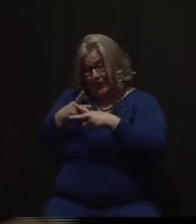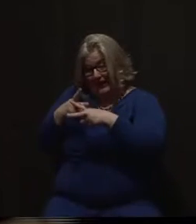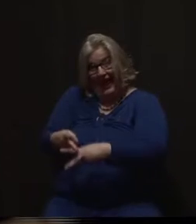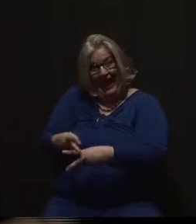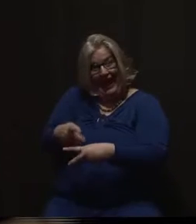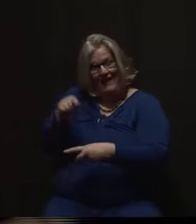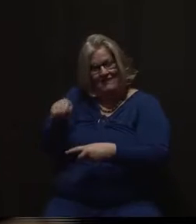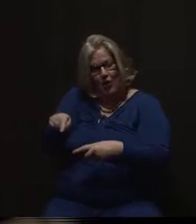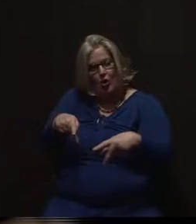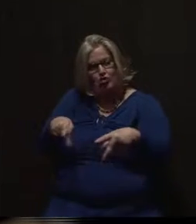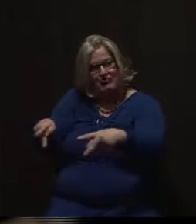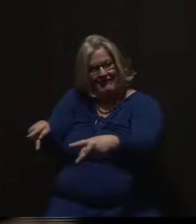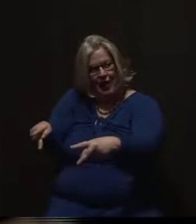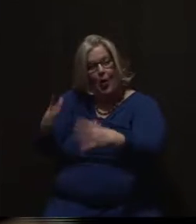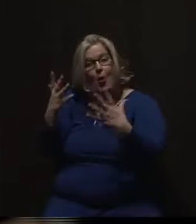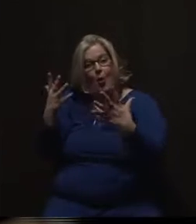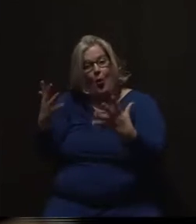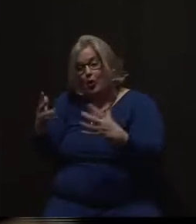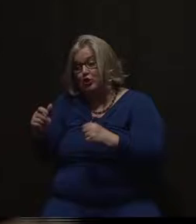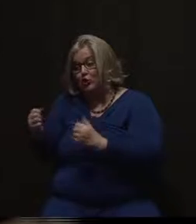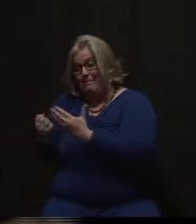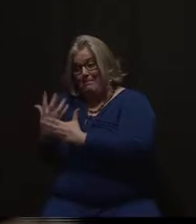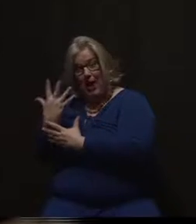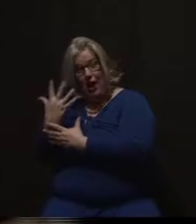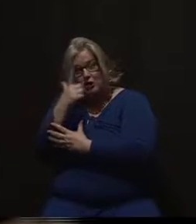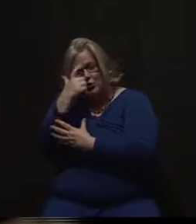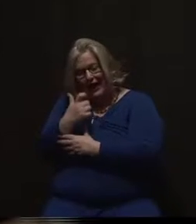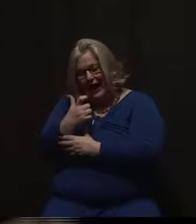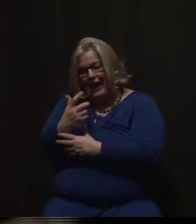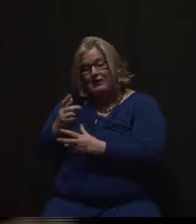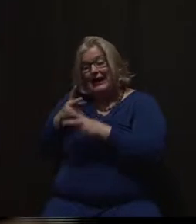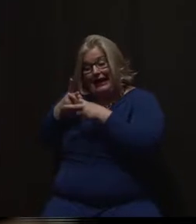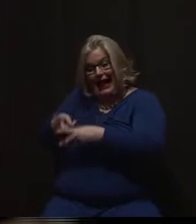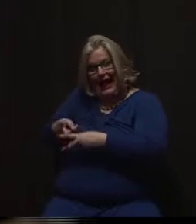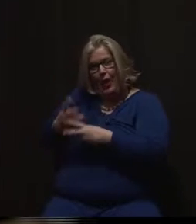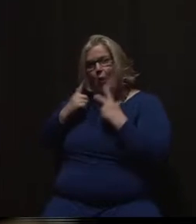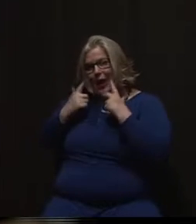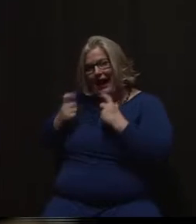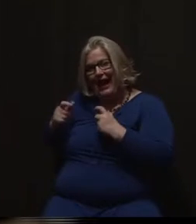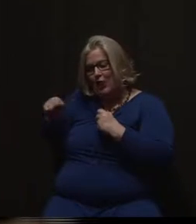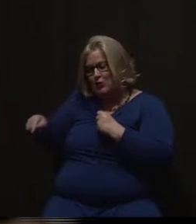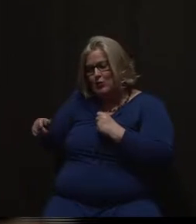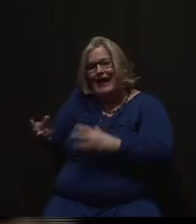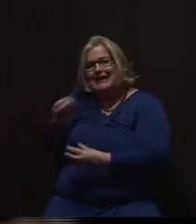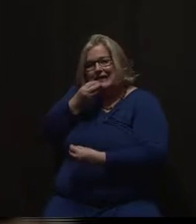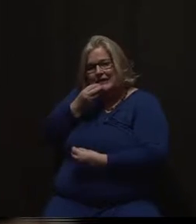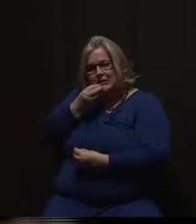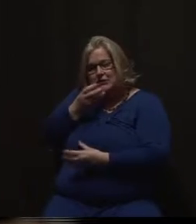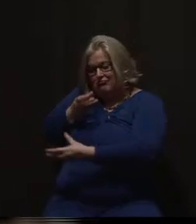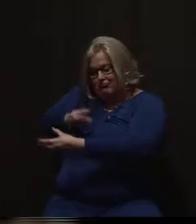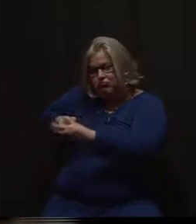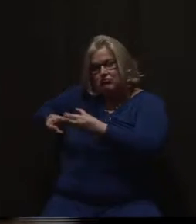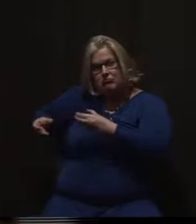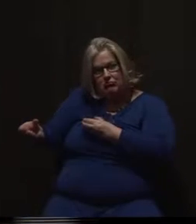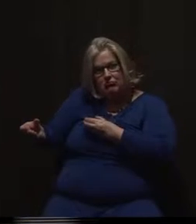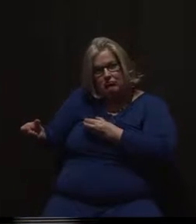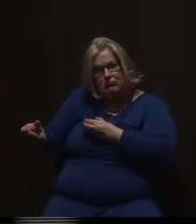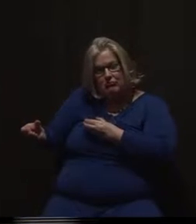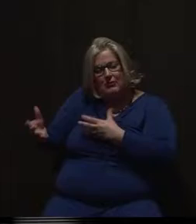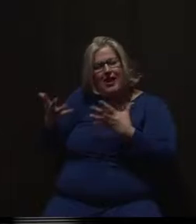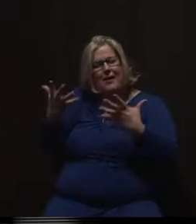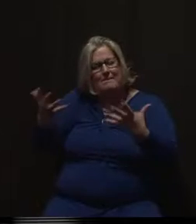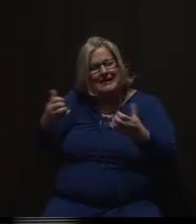you're able to eat it, but there is a kind of interchange, and looking at this interchange and also opening